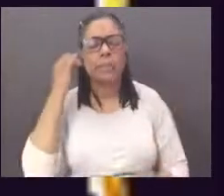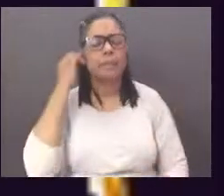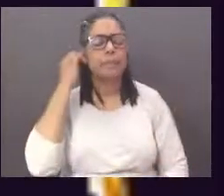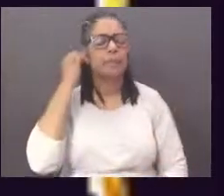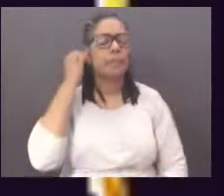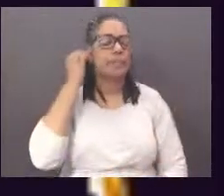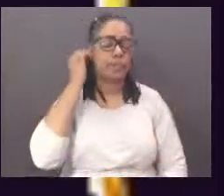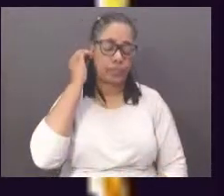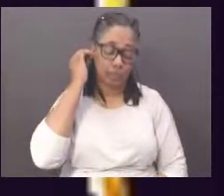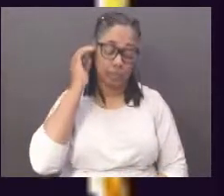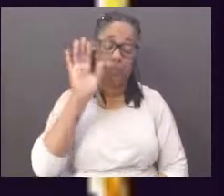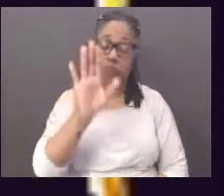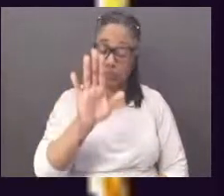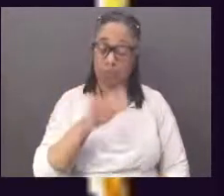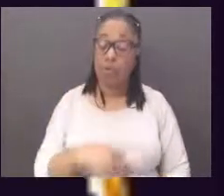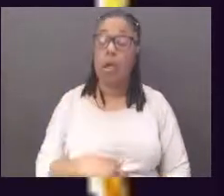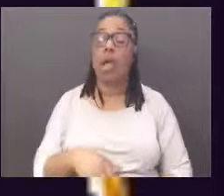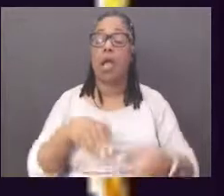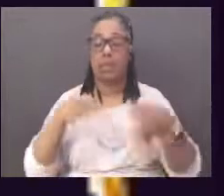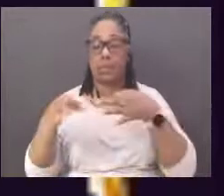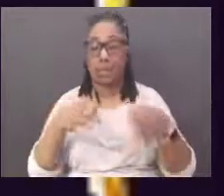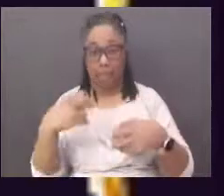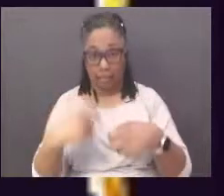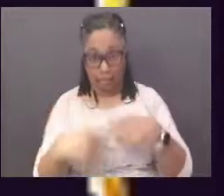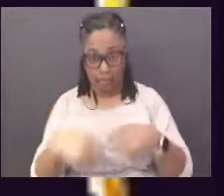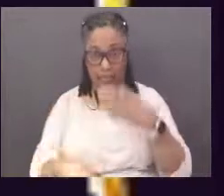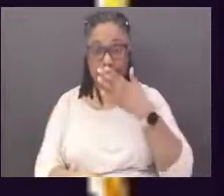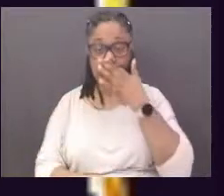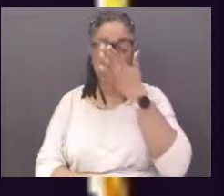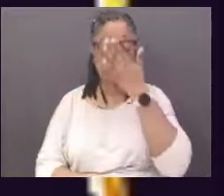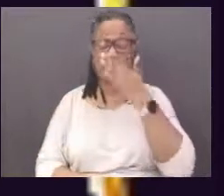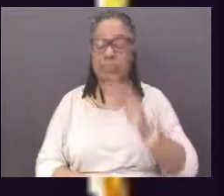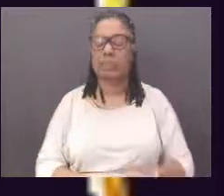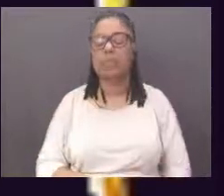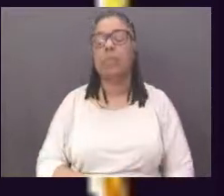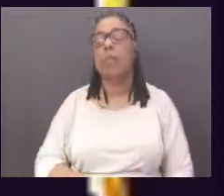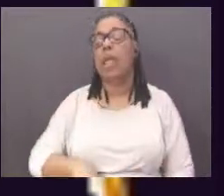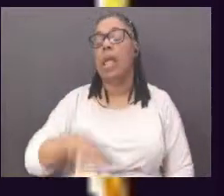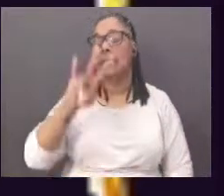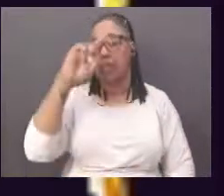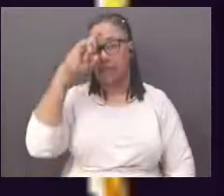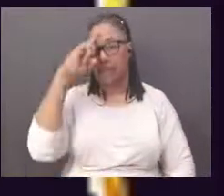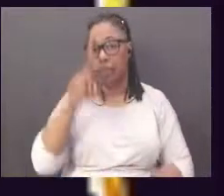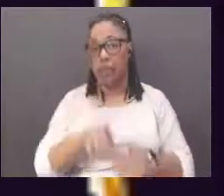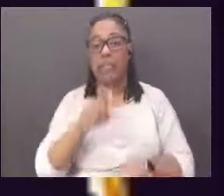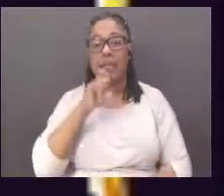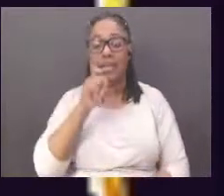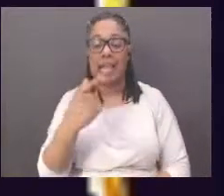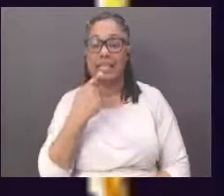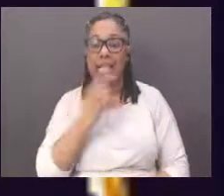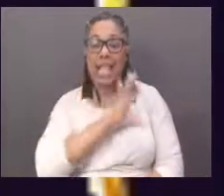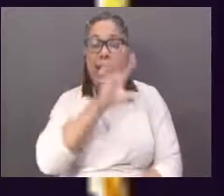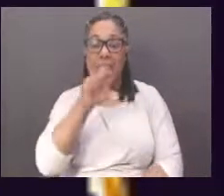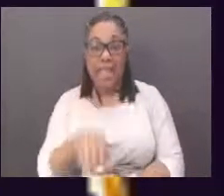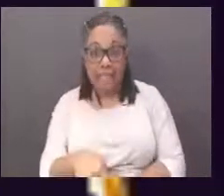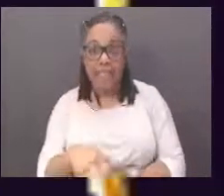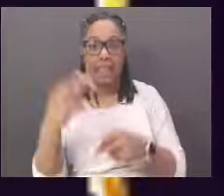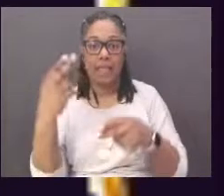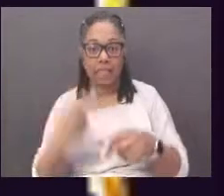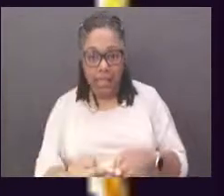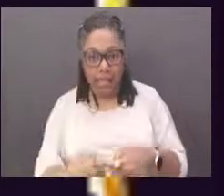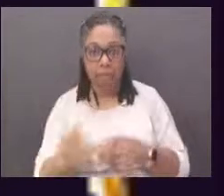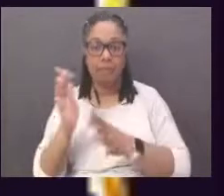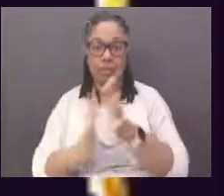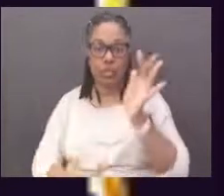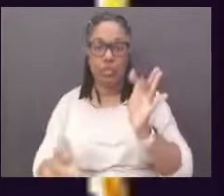with what they were doing. They did not say, in the name of Jesus whom we preach. They